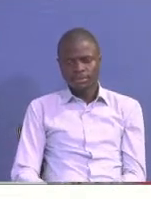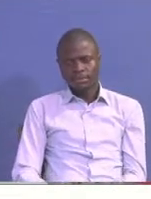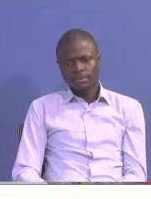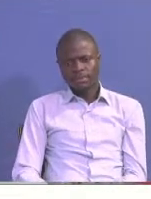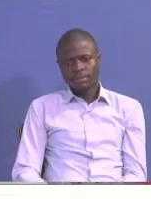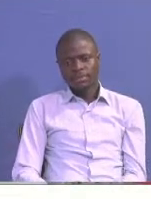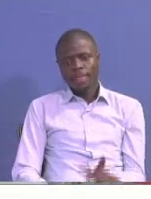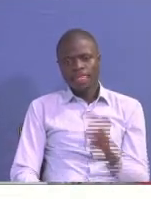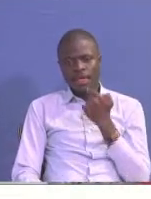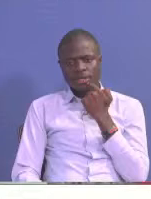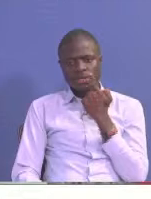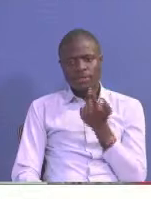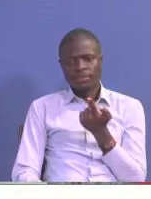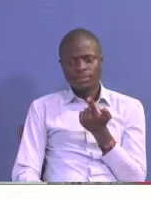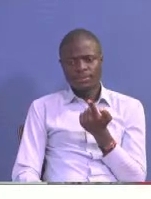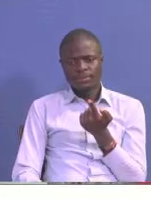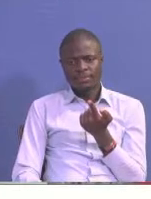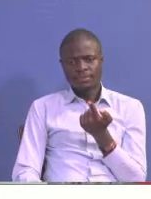So,